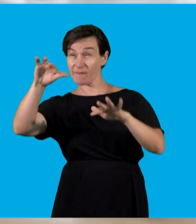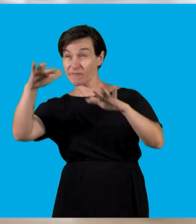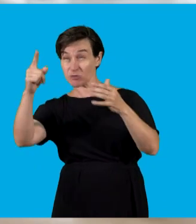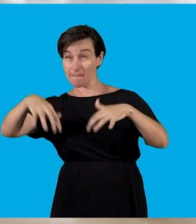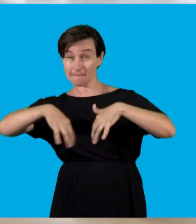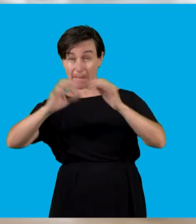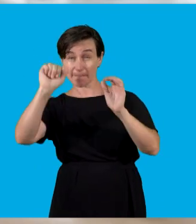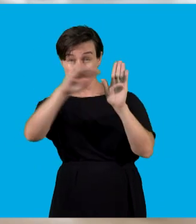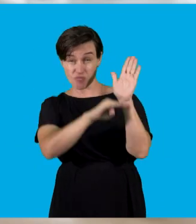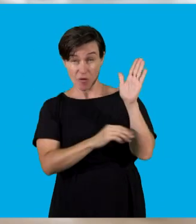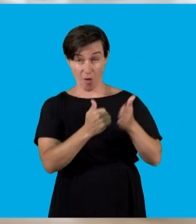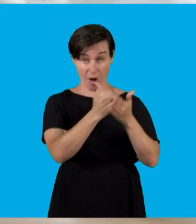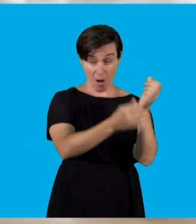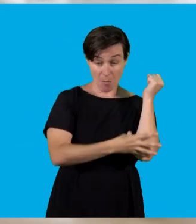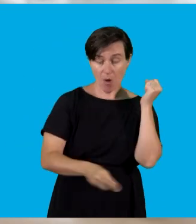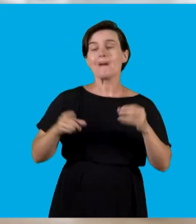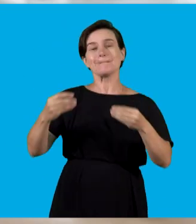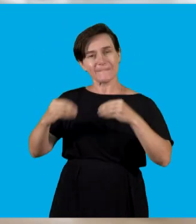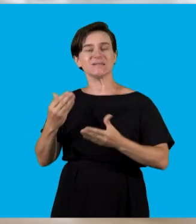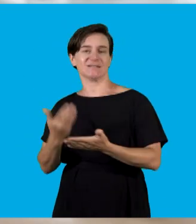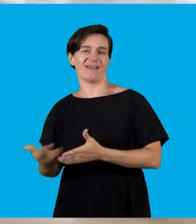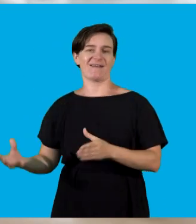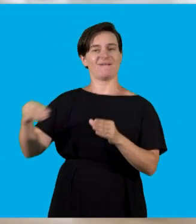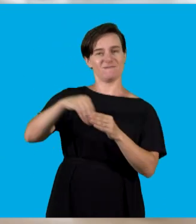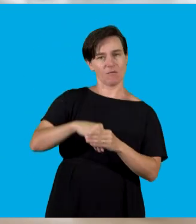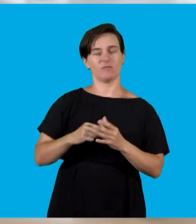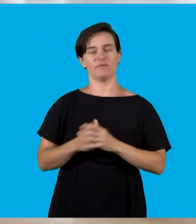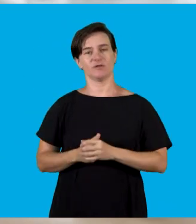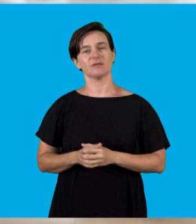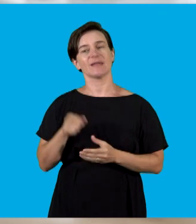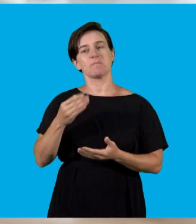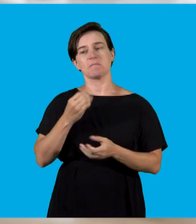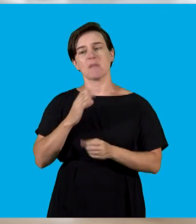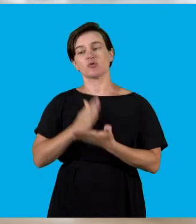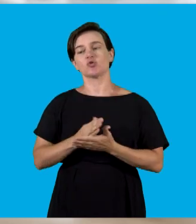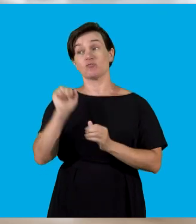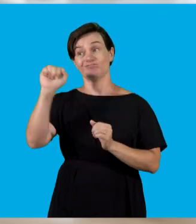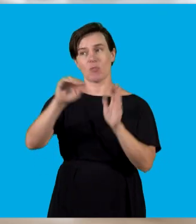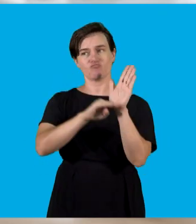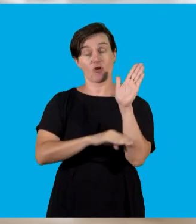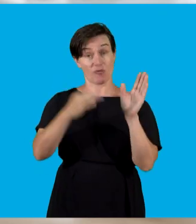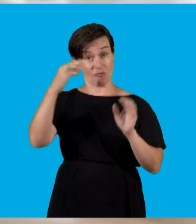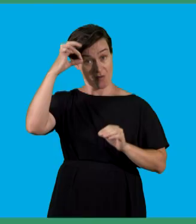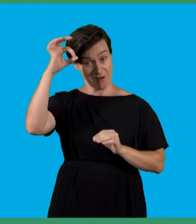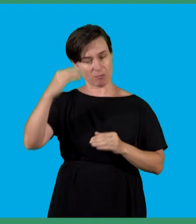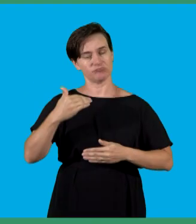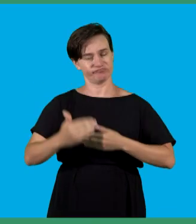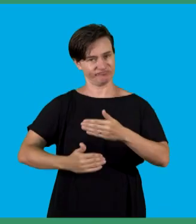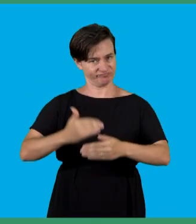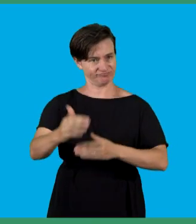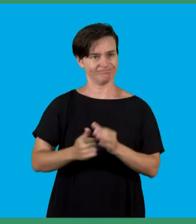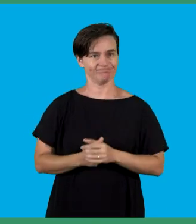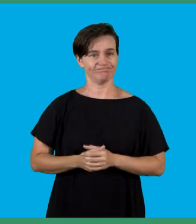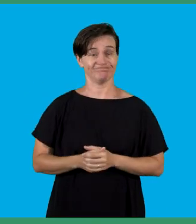started by the government, in order to make sure that those programs, they continue to be sustainable.